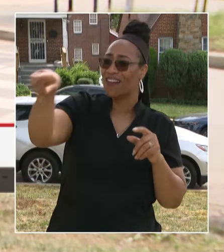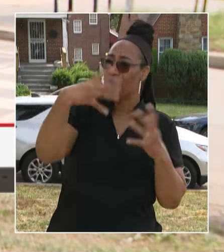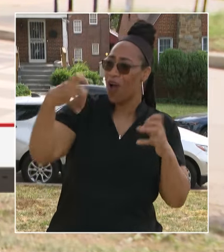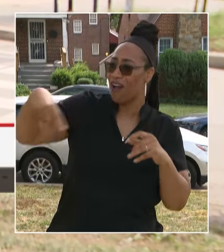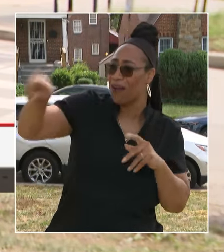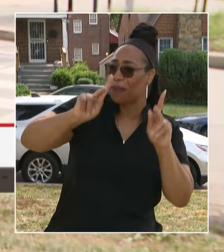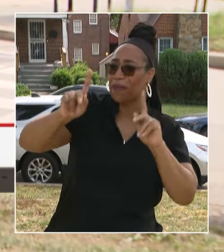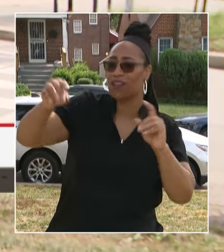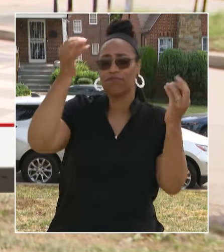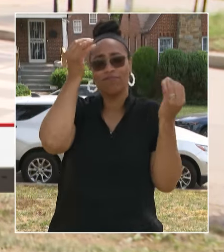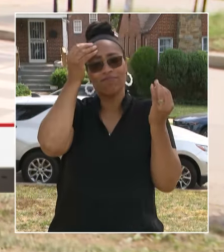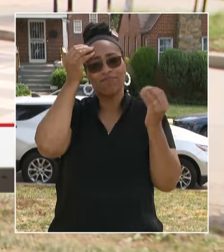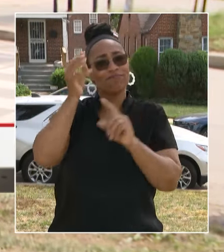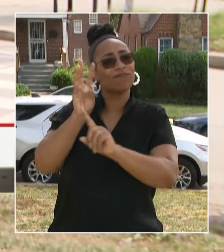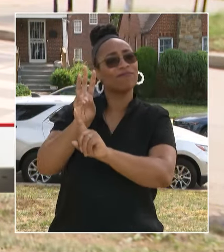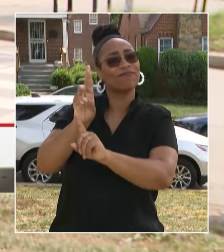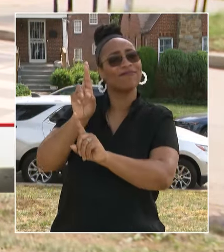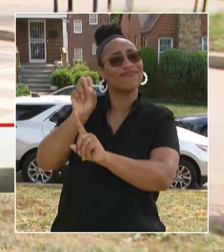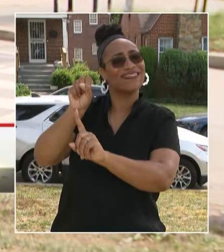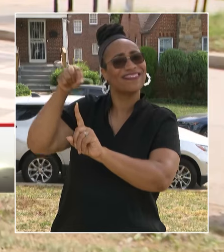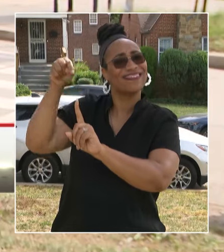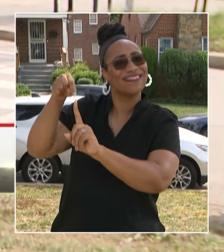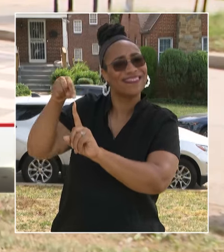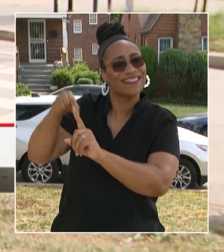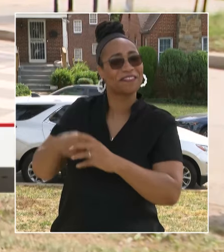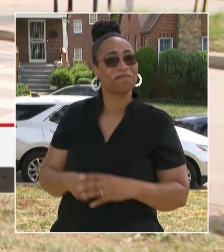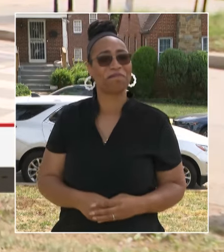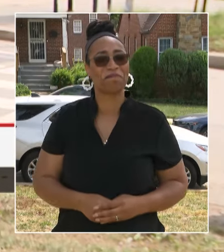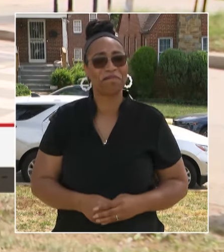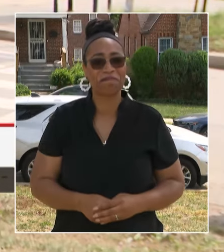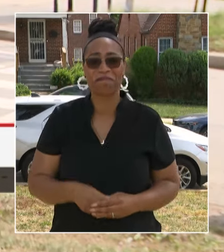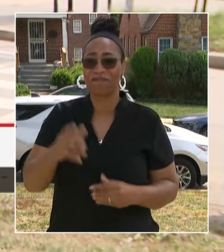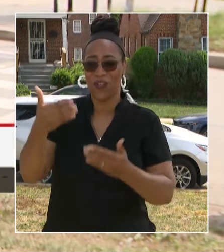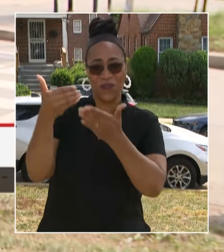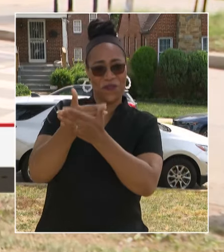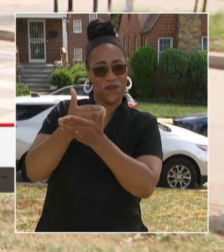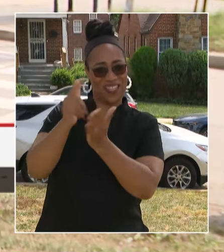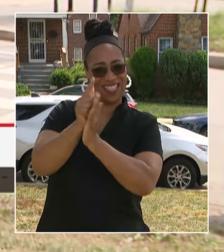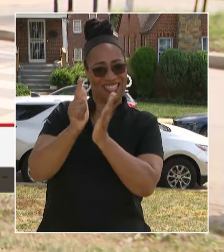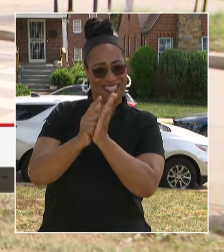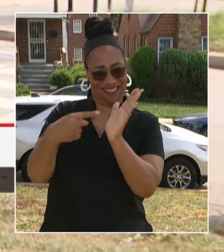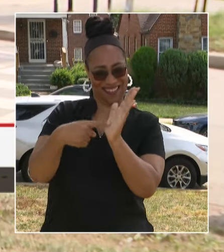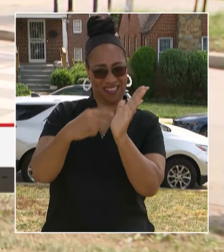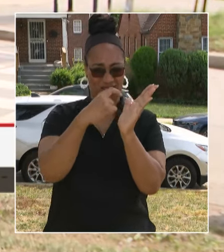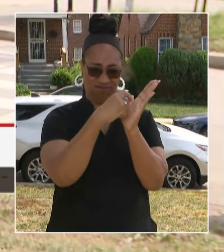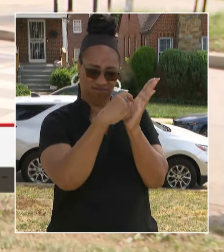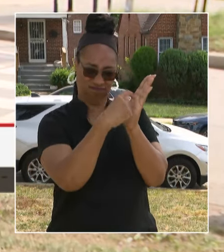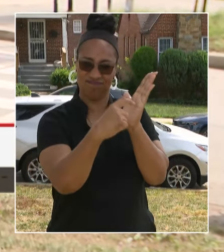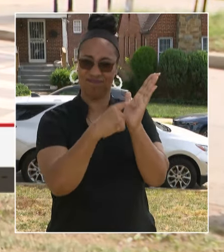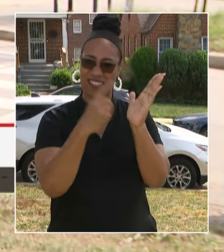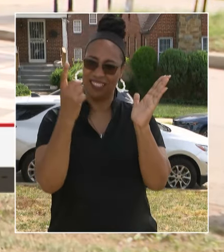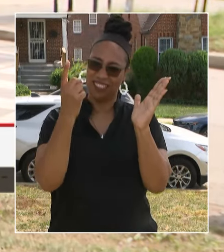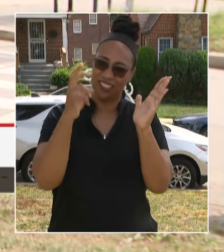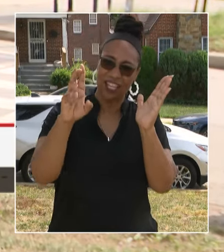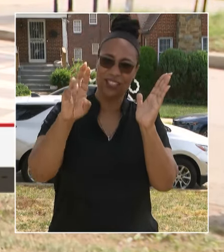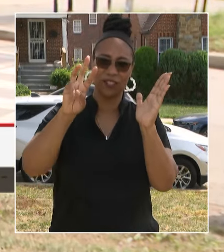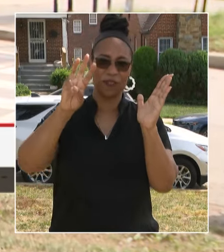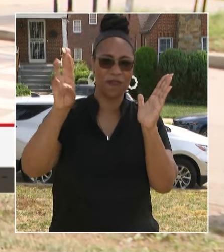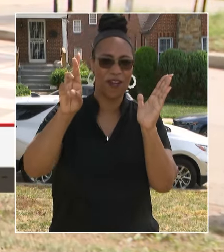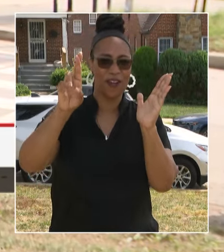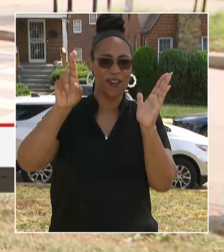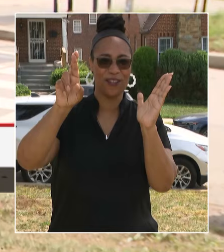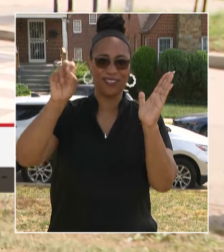introducing legislation, something with the title Dr. William Riley Spaulding, University of District of